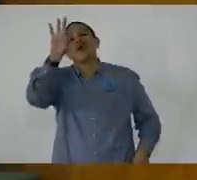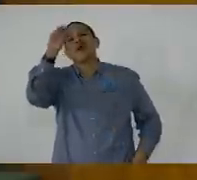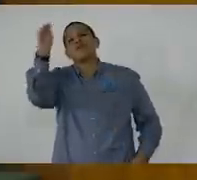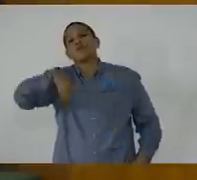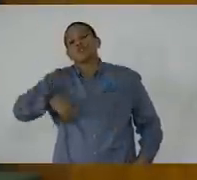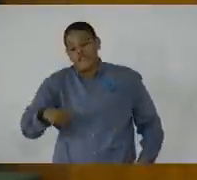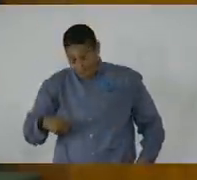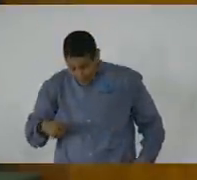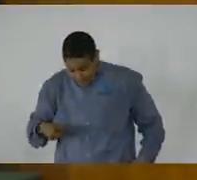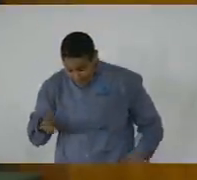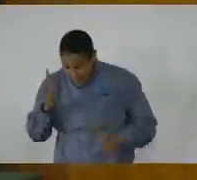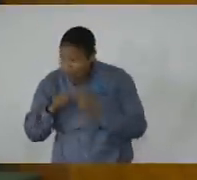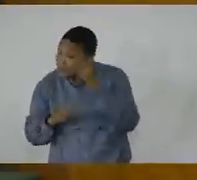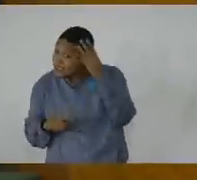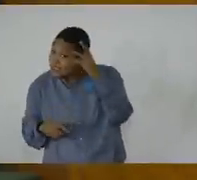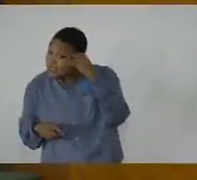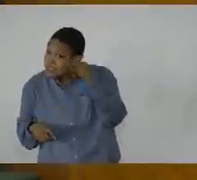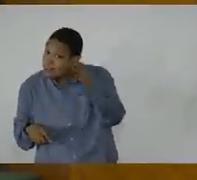17.59% and